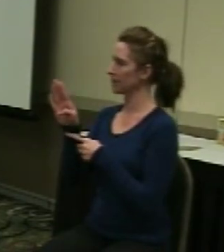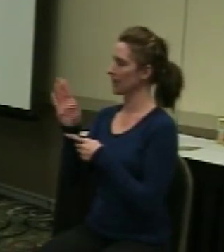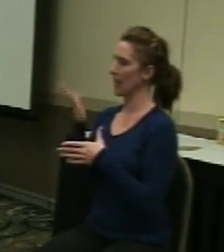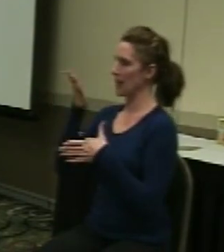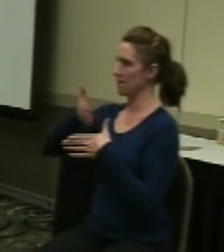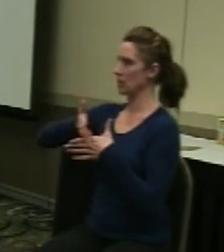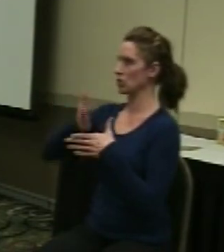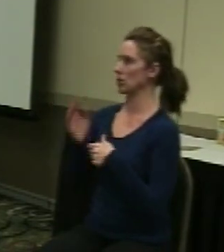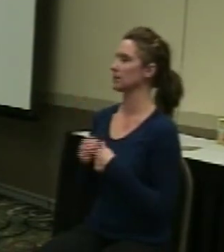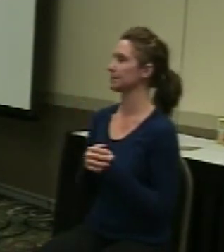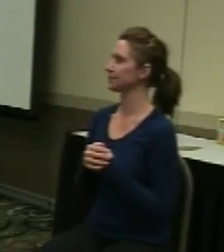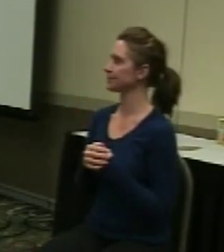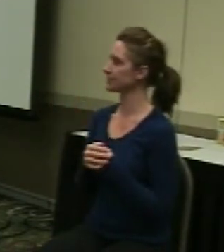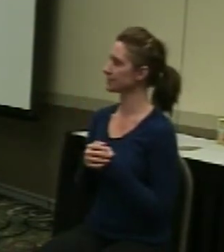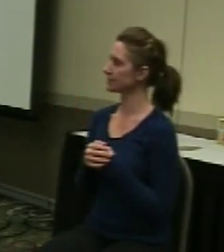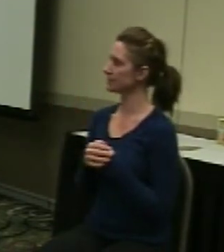intervention.